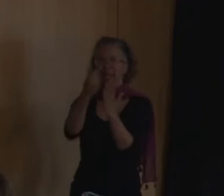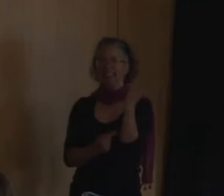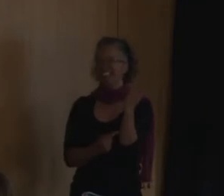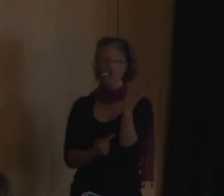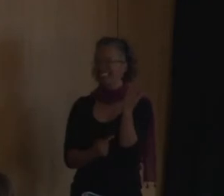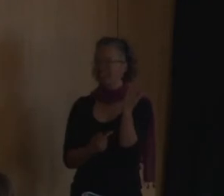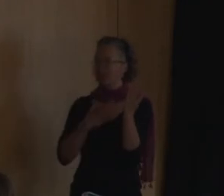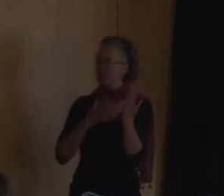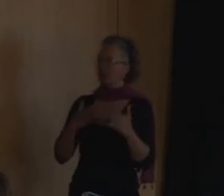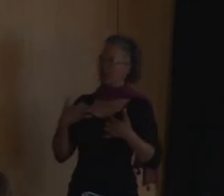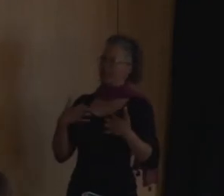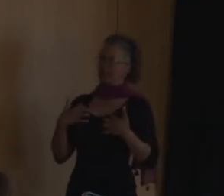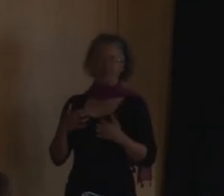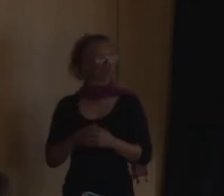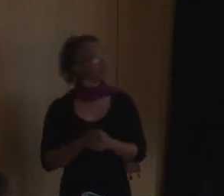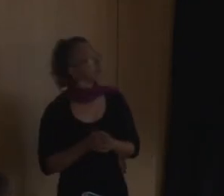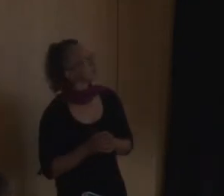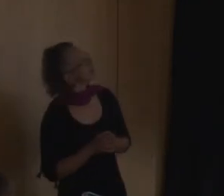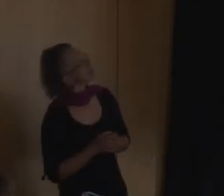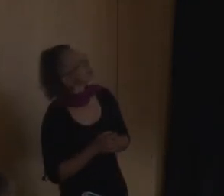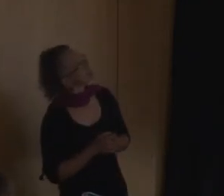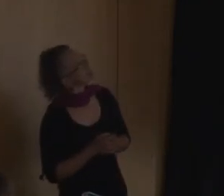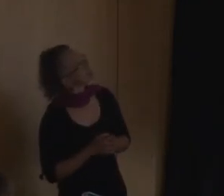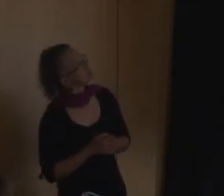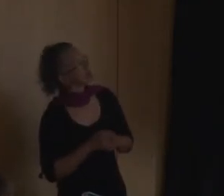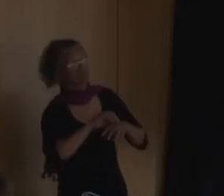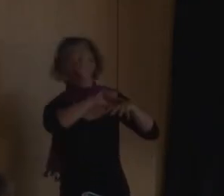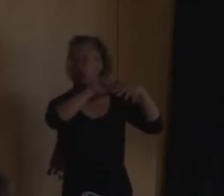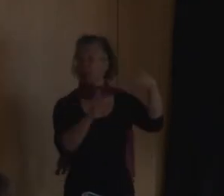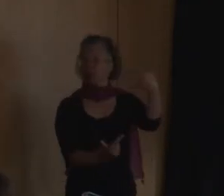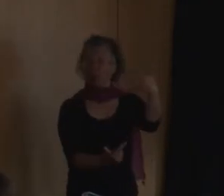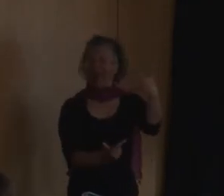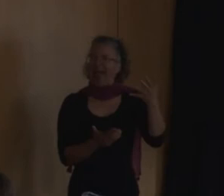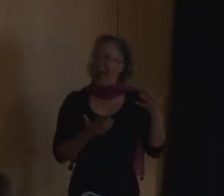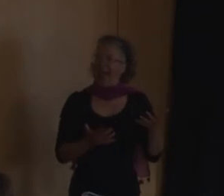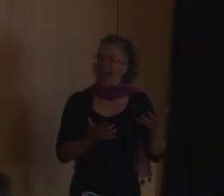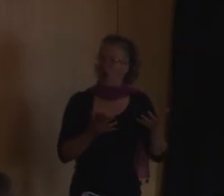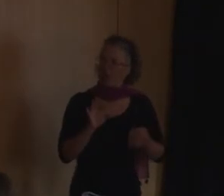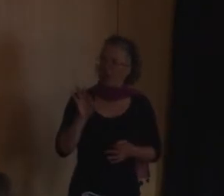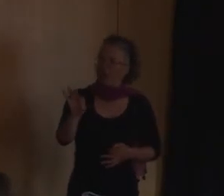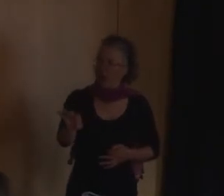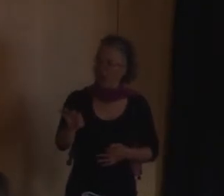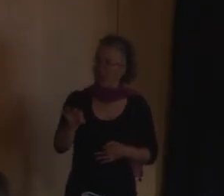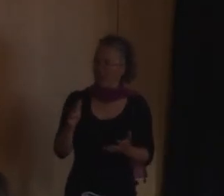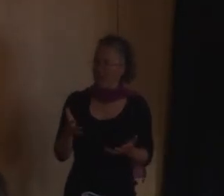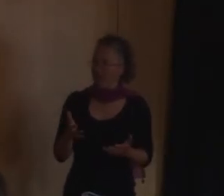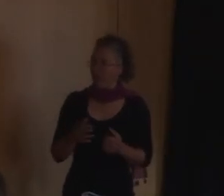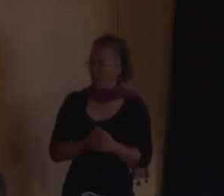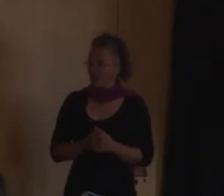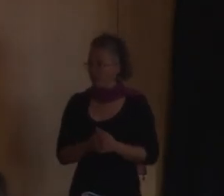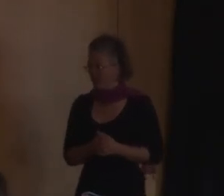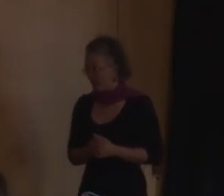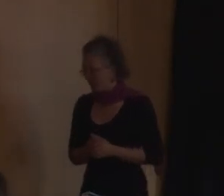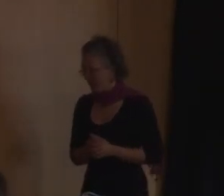I'm going to take you through these principles and show you examples of how we applied them to the concept. The first principle is to